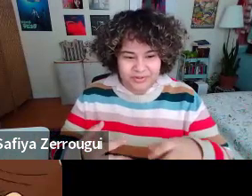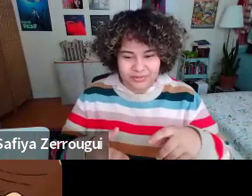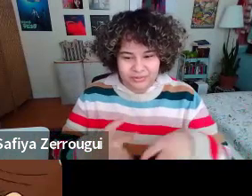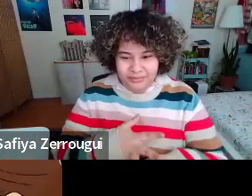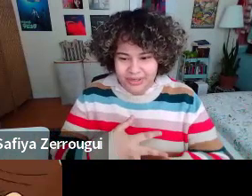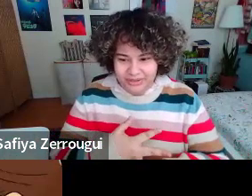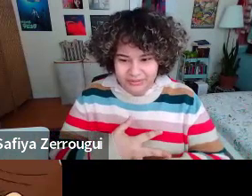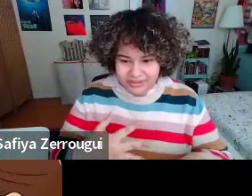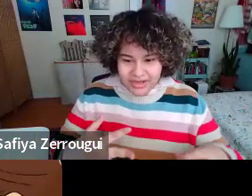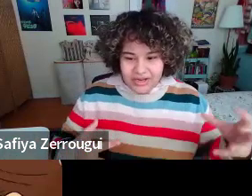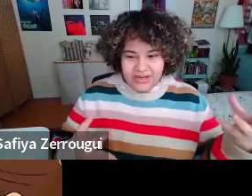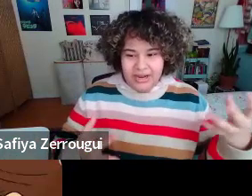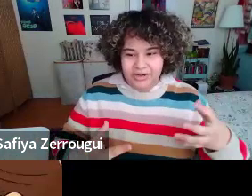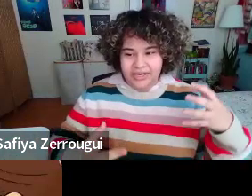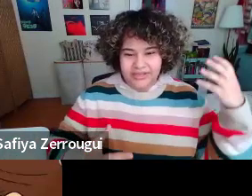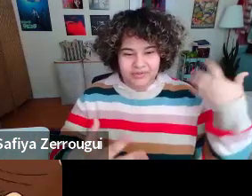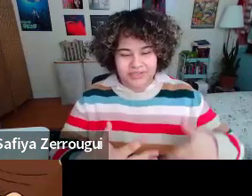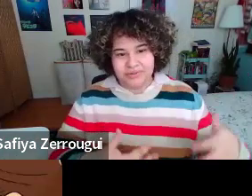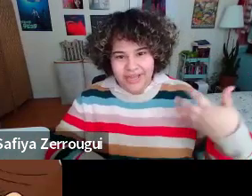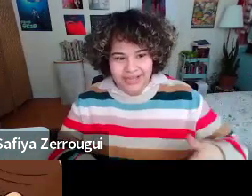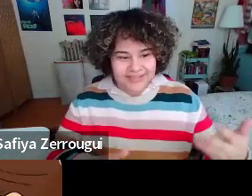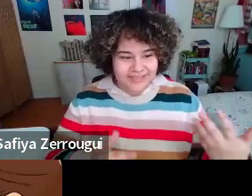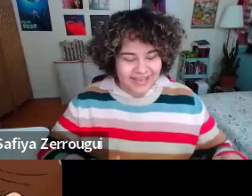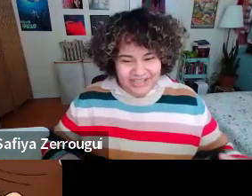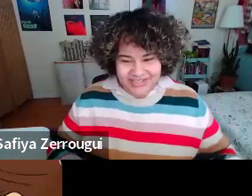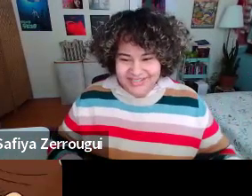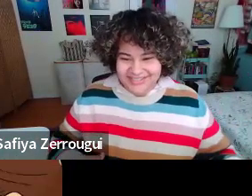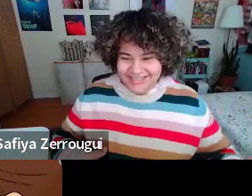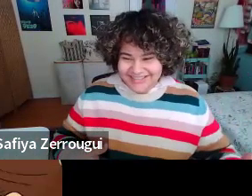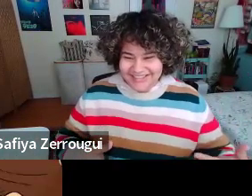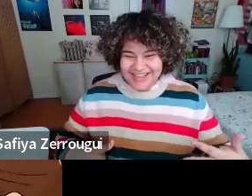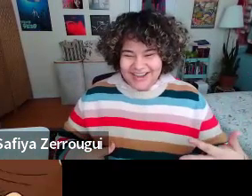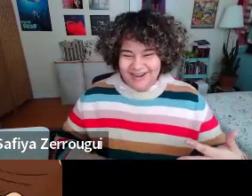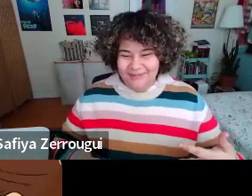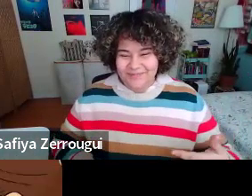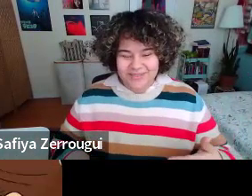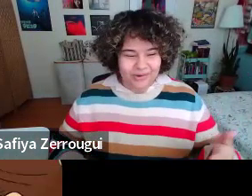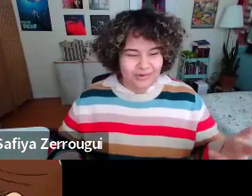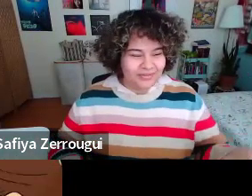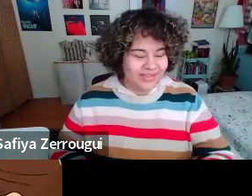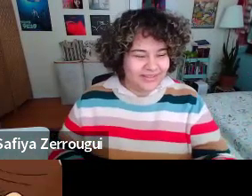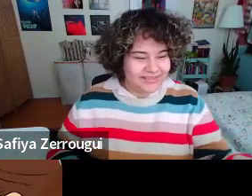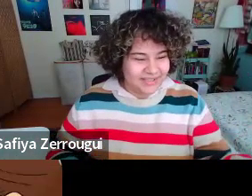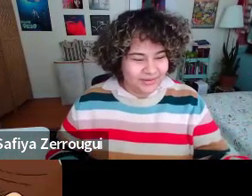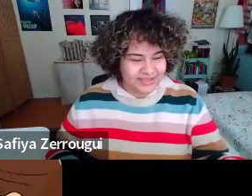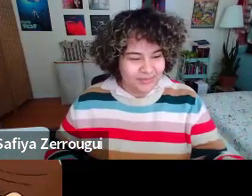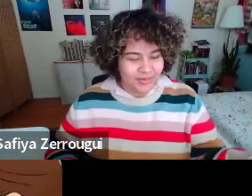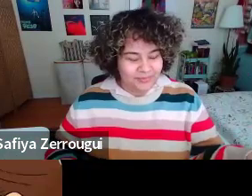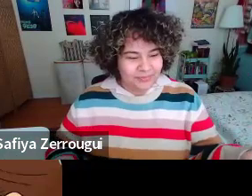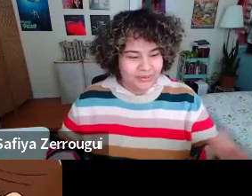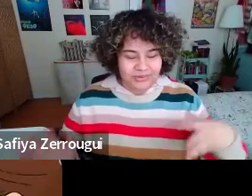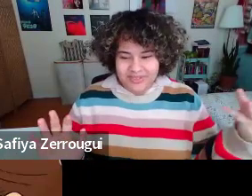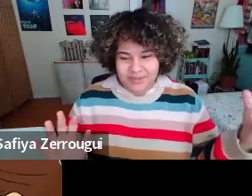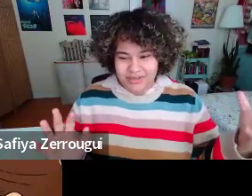visuals, but also great writing, right? And how can I use it to enhance these action scenes? So in this scene, for example,